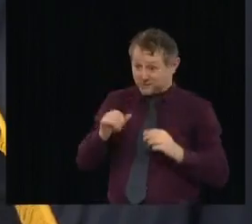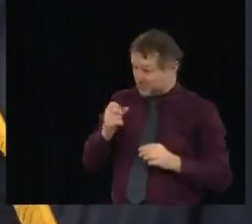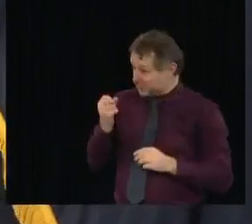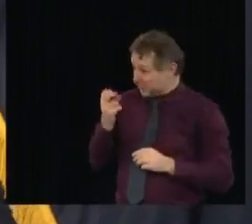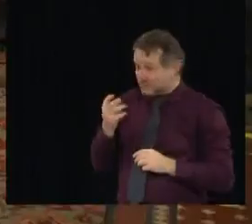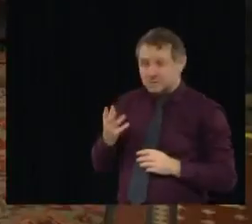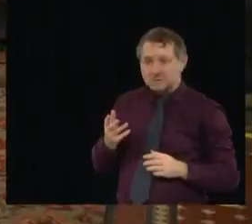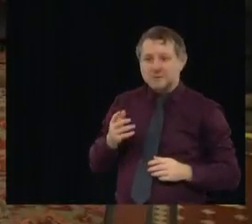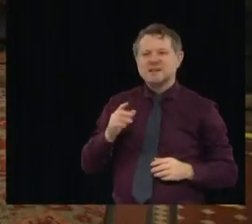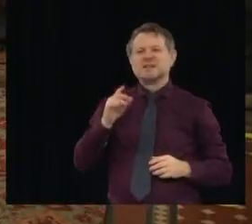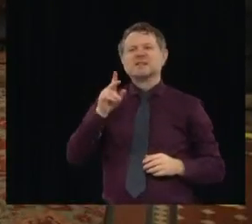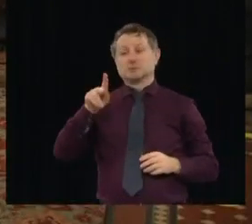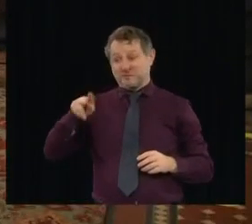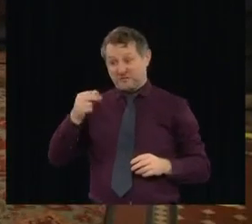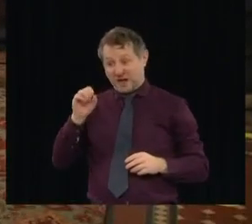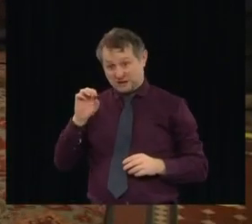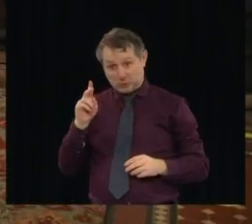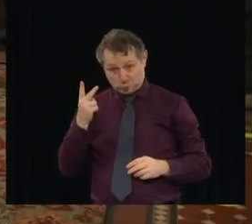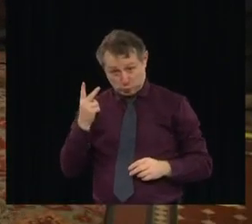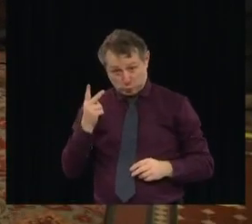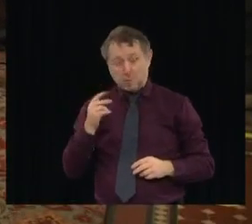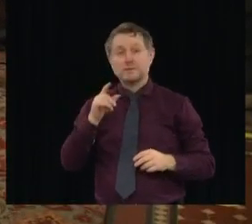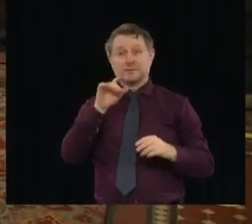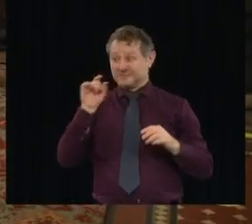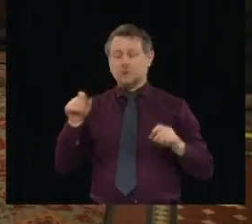have hairstyling in phase 2. Phase 2.